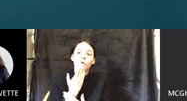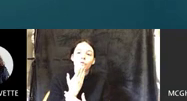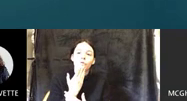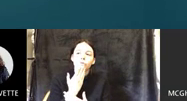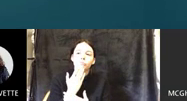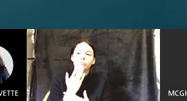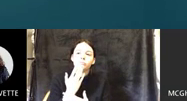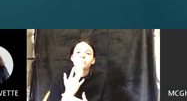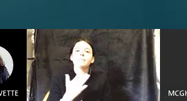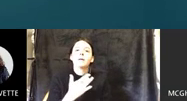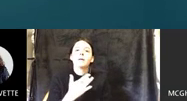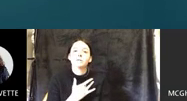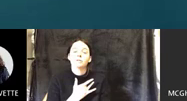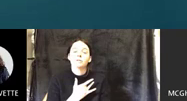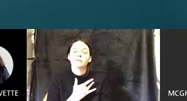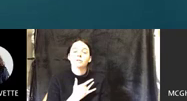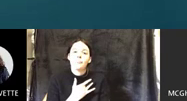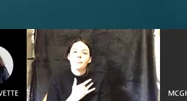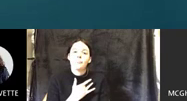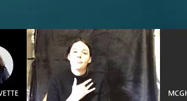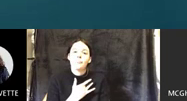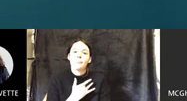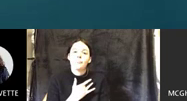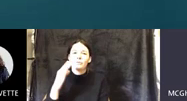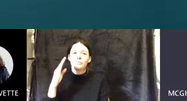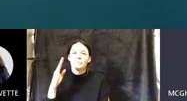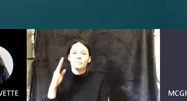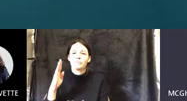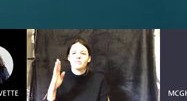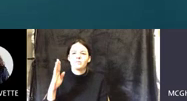nothing is more frustrating when someone takes a sensitive topic